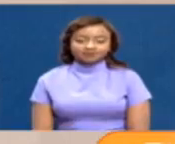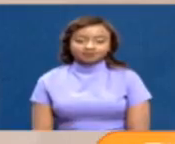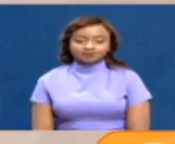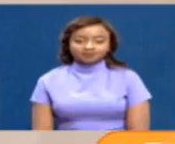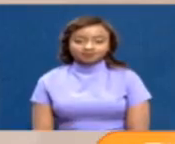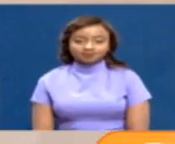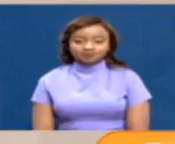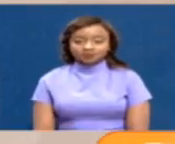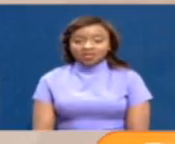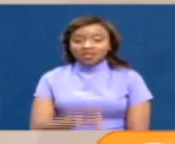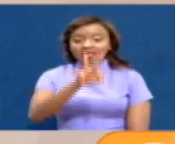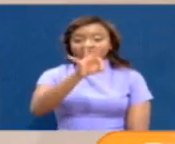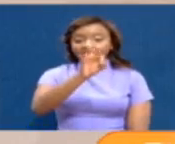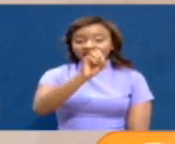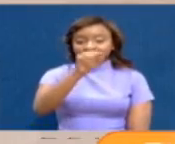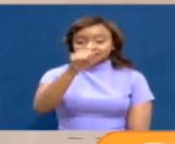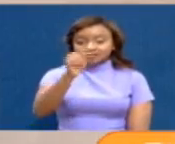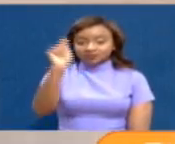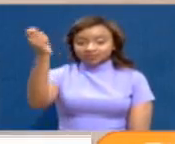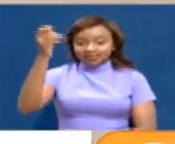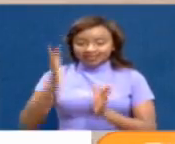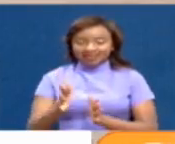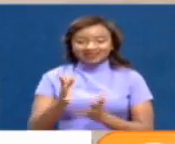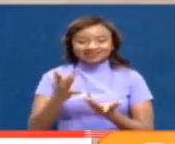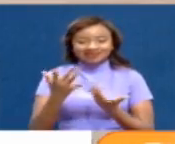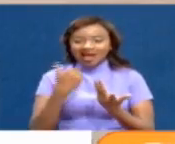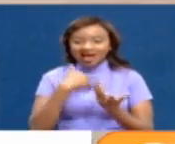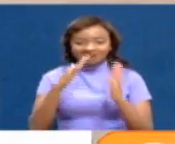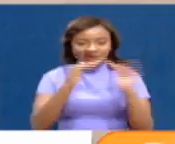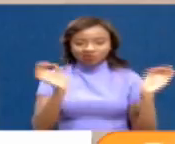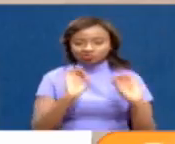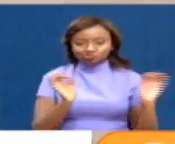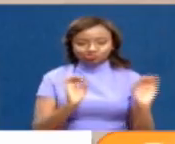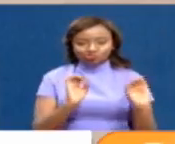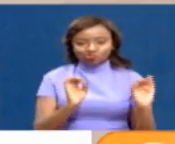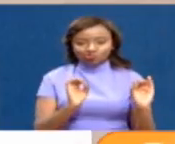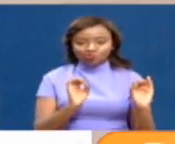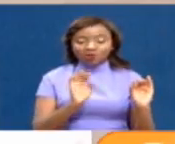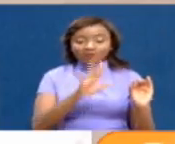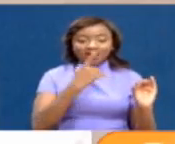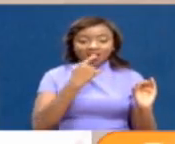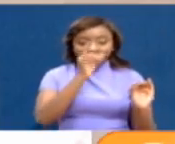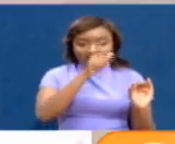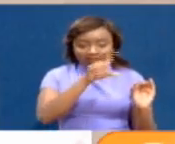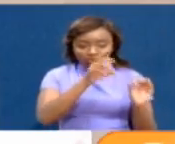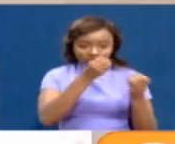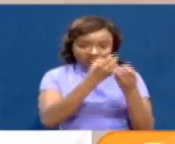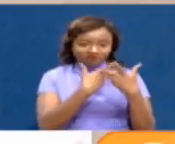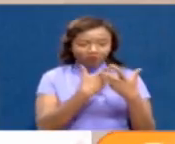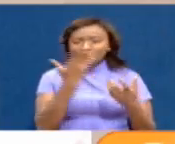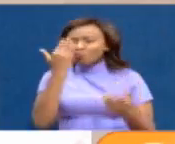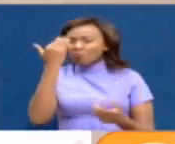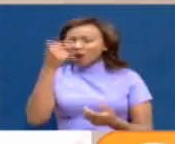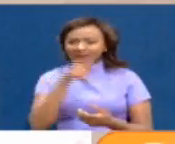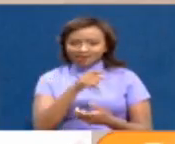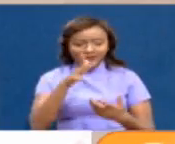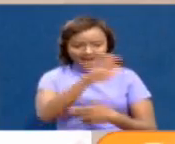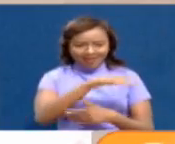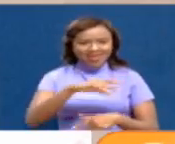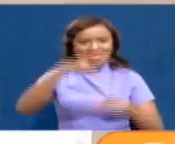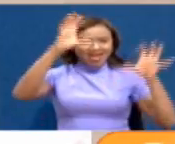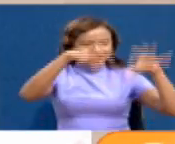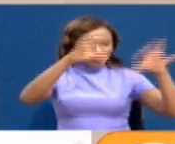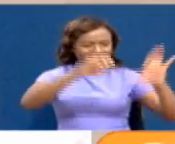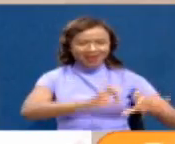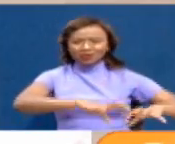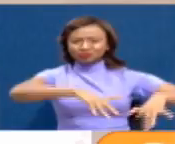Now, approximately 30,000 Kenyans have been displaced by floods, according to the Kenya Red Cross Society. People living in flood-prone areas